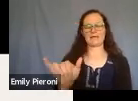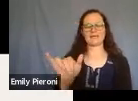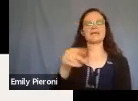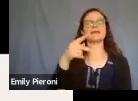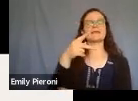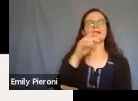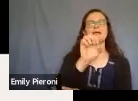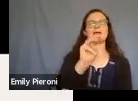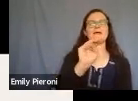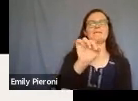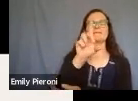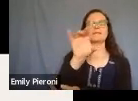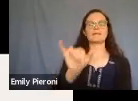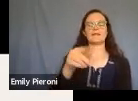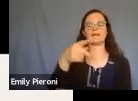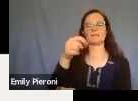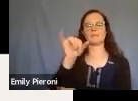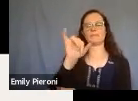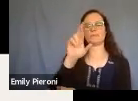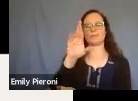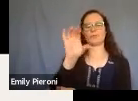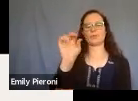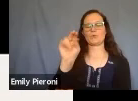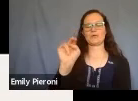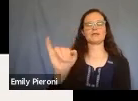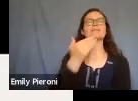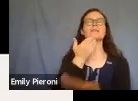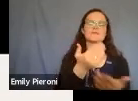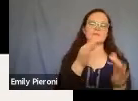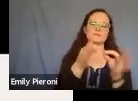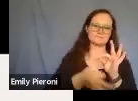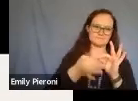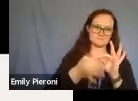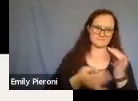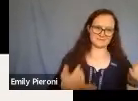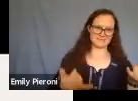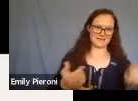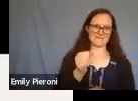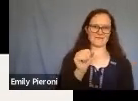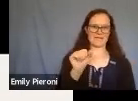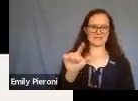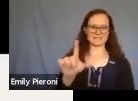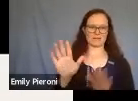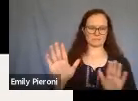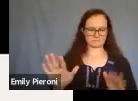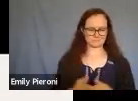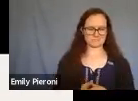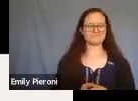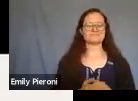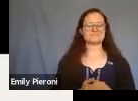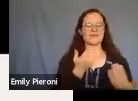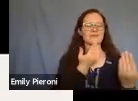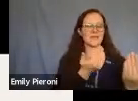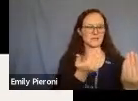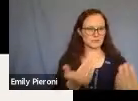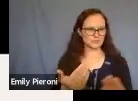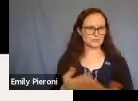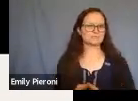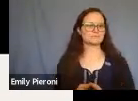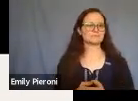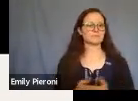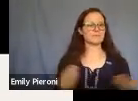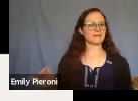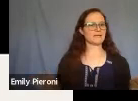ASL interpretation for any deaf or hard of hearing attendees. So big thank you to you as well. They'll be sticking